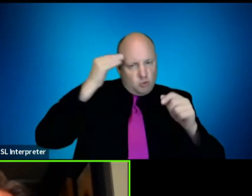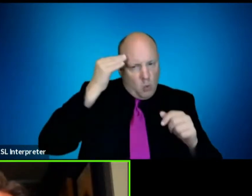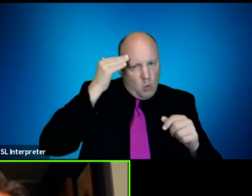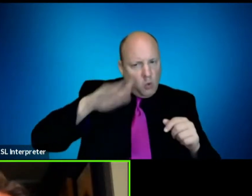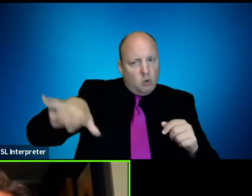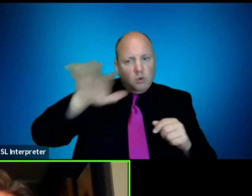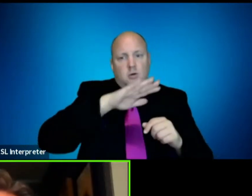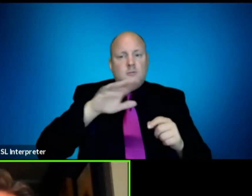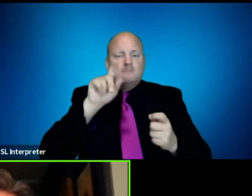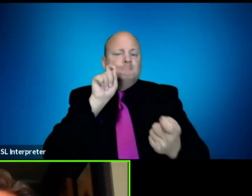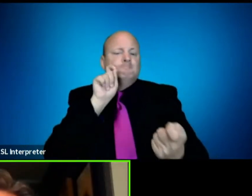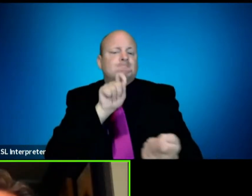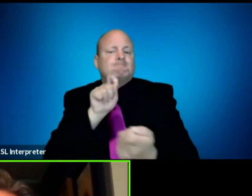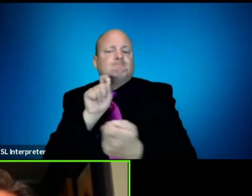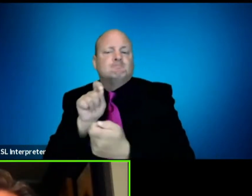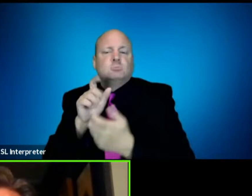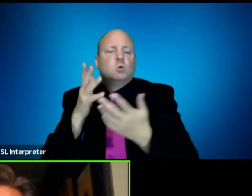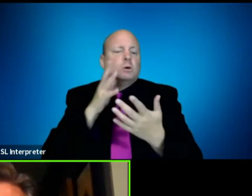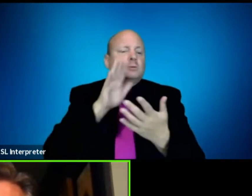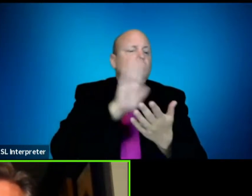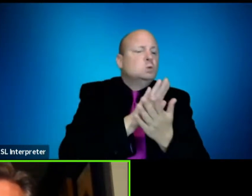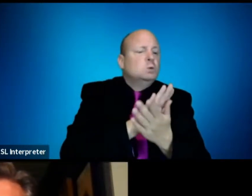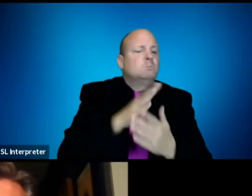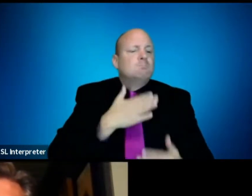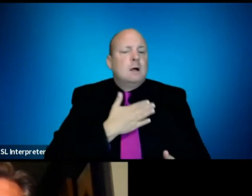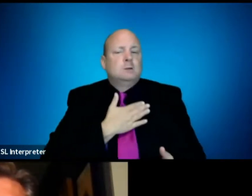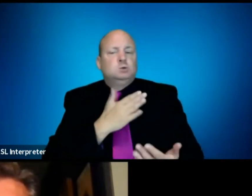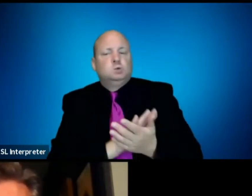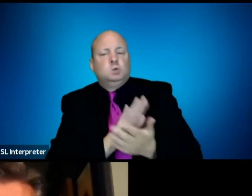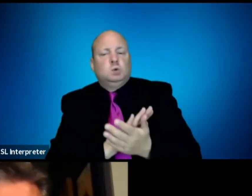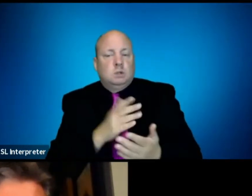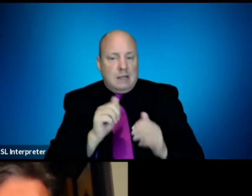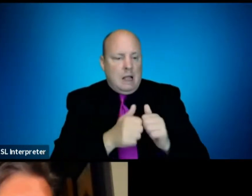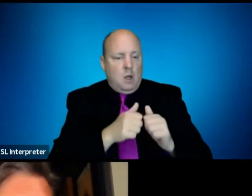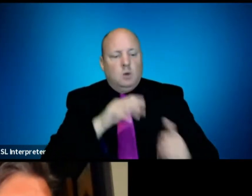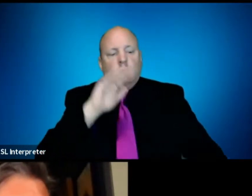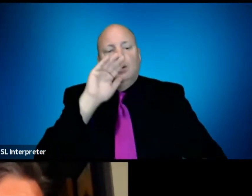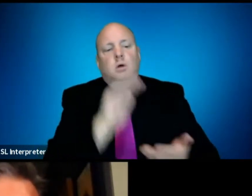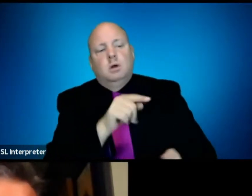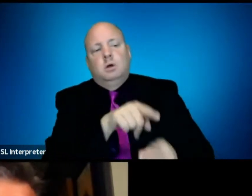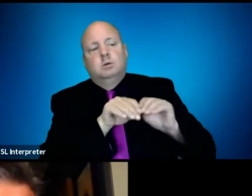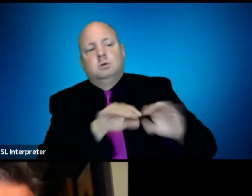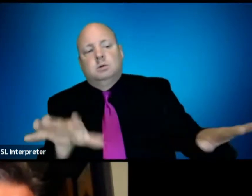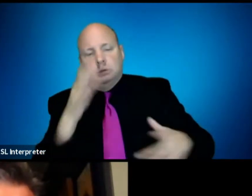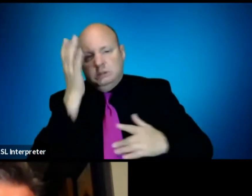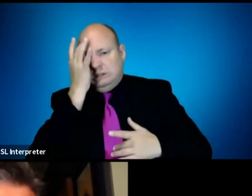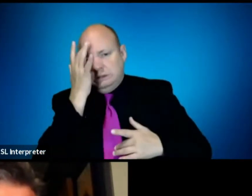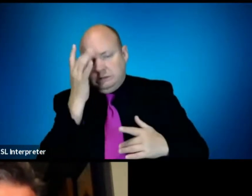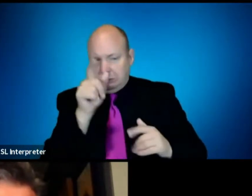schools. I just don't have that information in front of me. Okay, thank you.